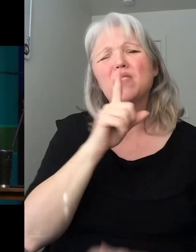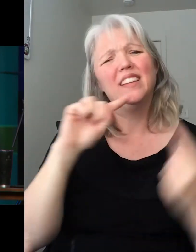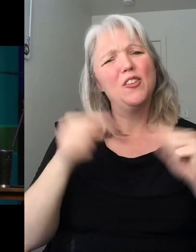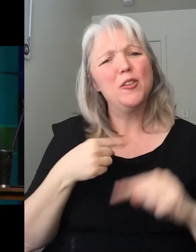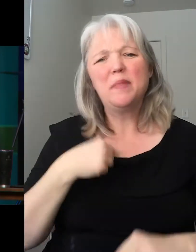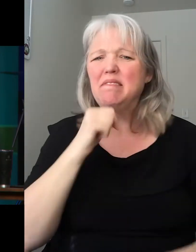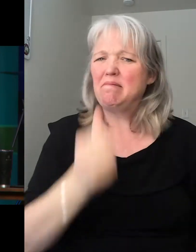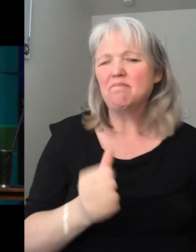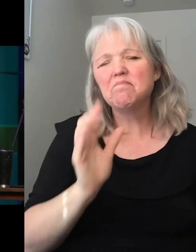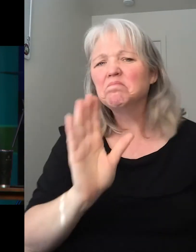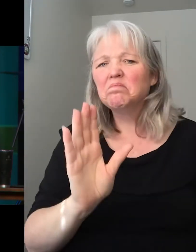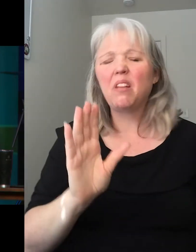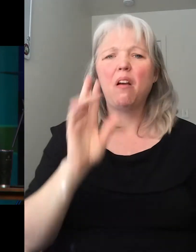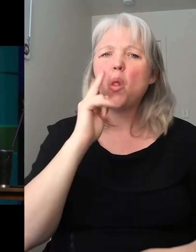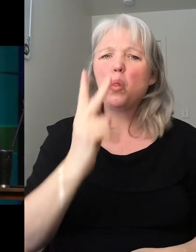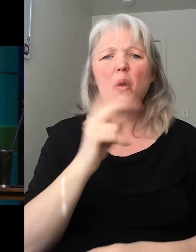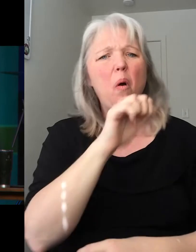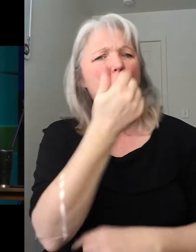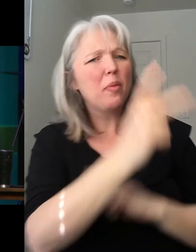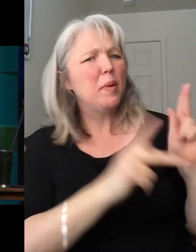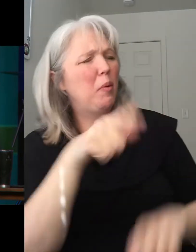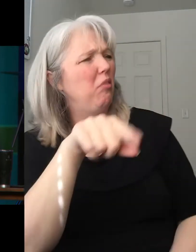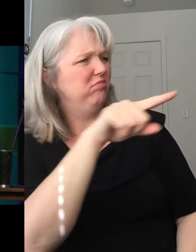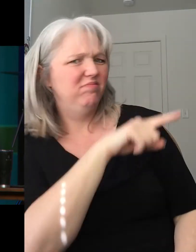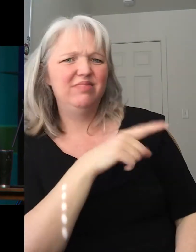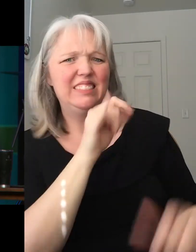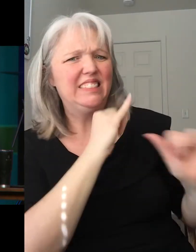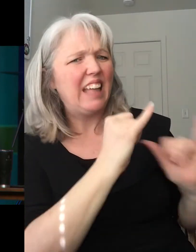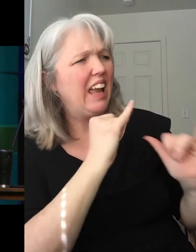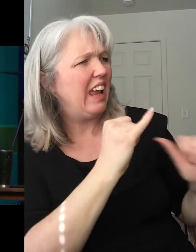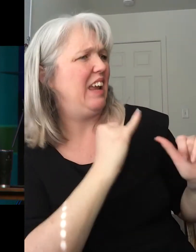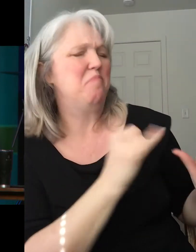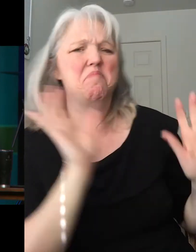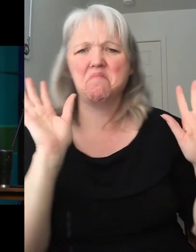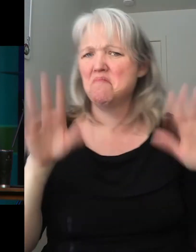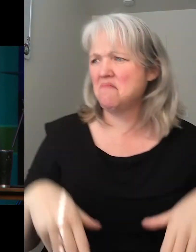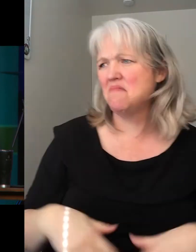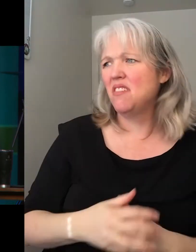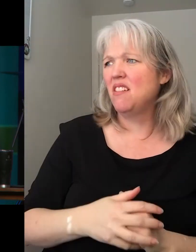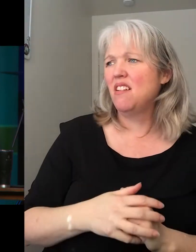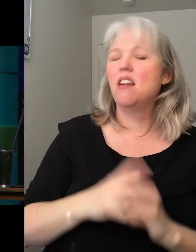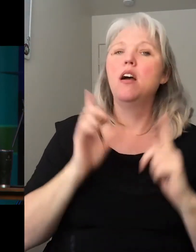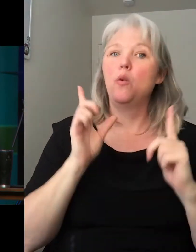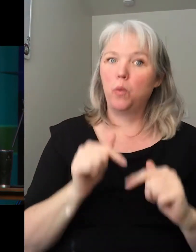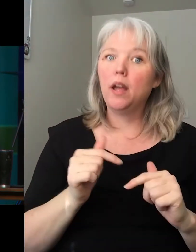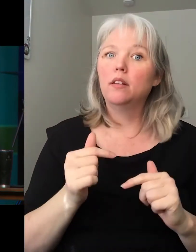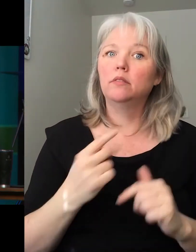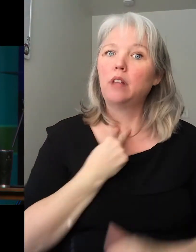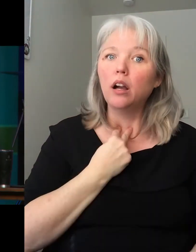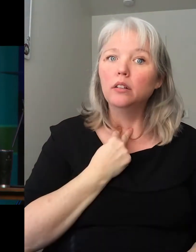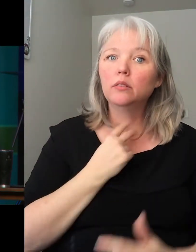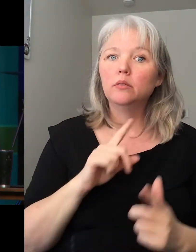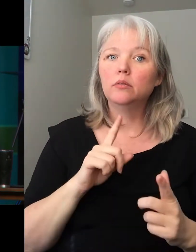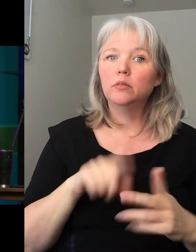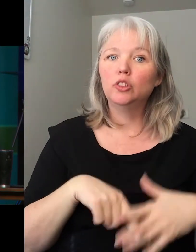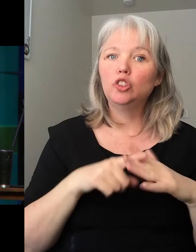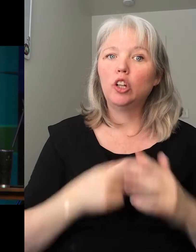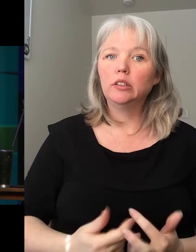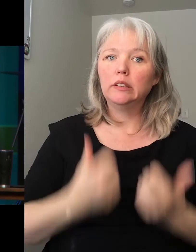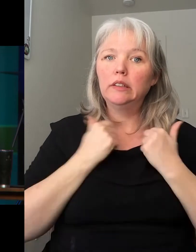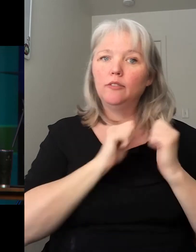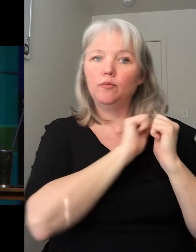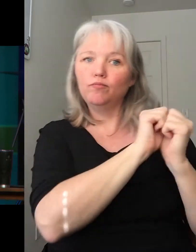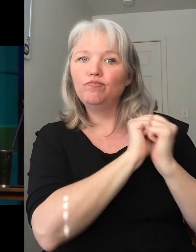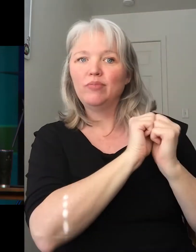It's really not hurting me. And besides that, look at all the people around me that are doing the same thing. Because when we get in this trap, we begin to live